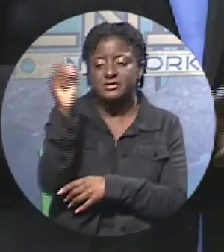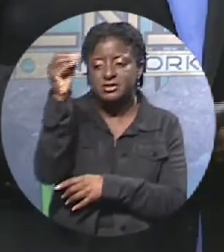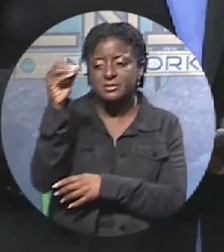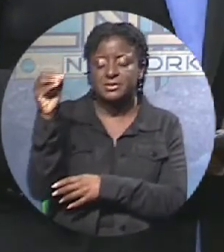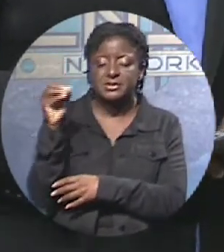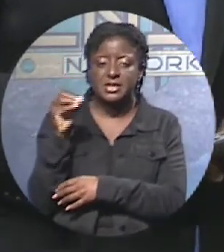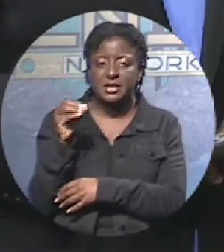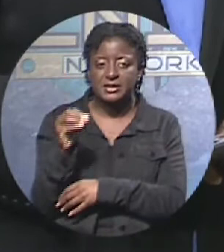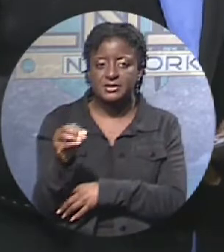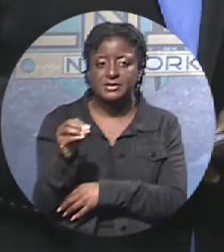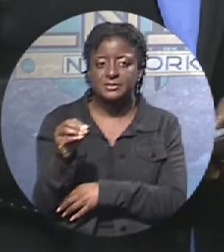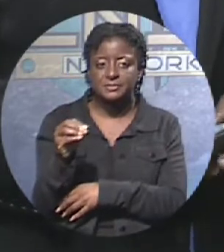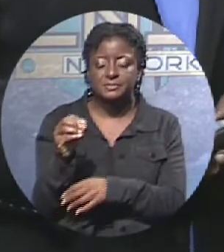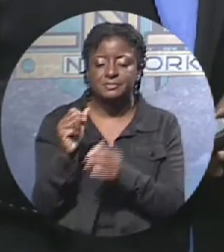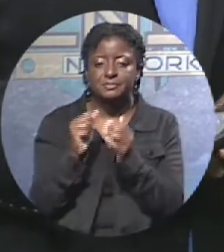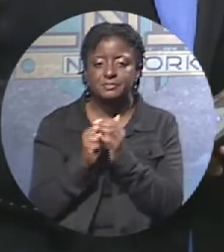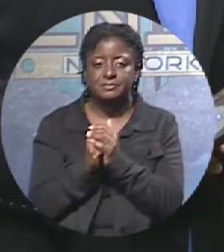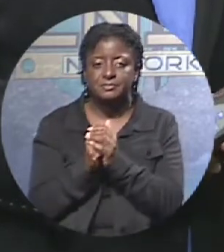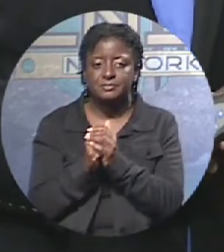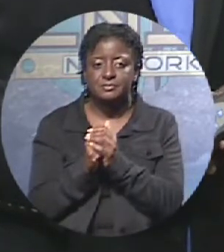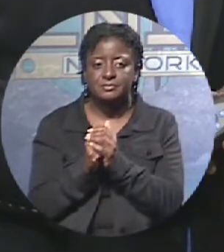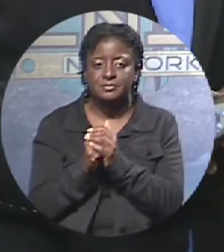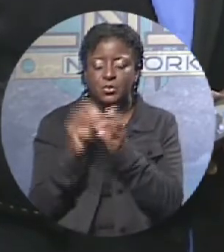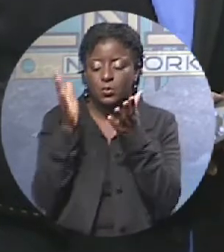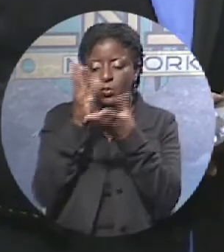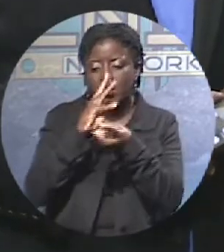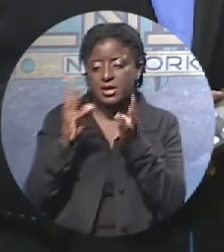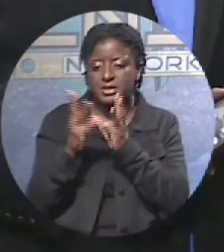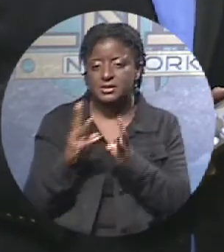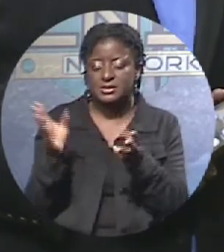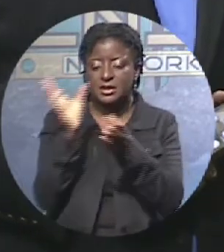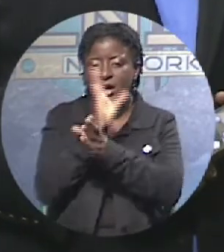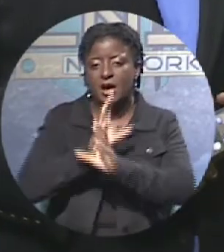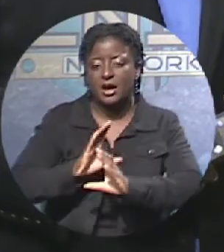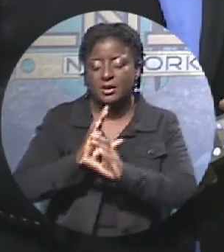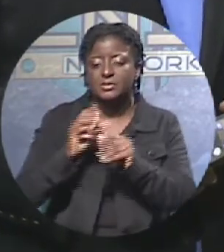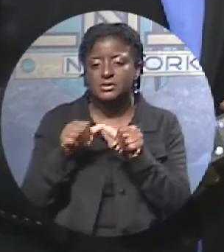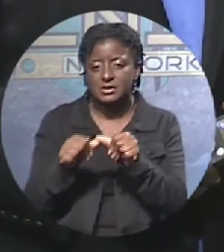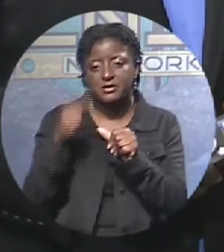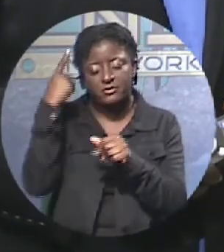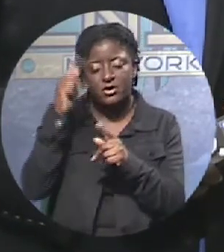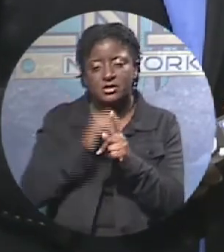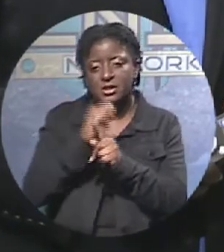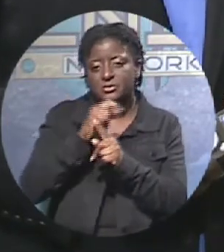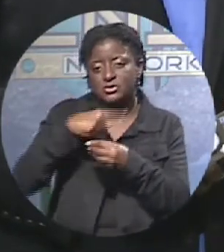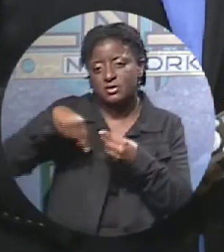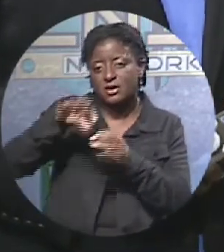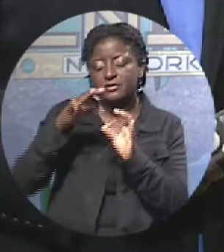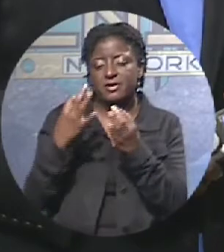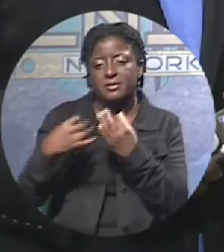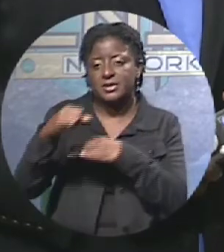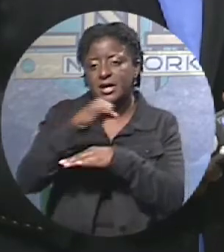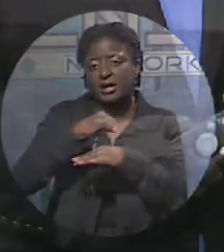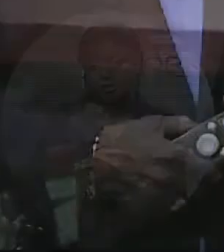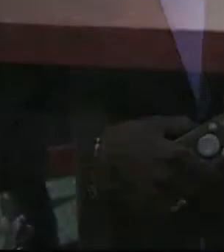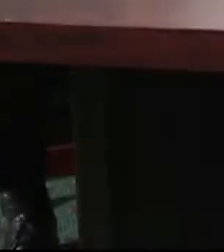that's 30.03 inches, and it is rising. But stay tuned, temperatures around the 5 minute balance, travel and boating forecast is still to